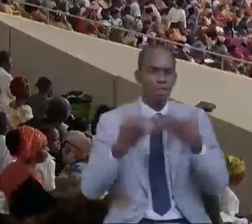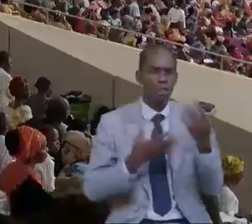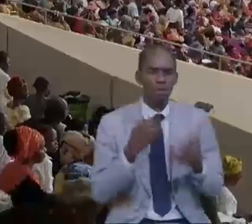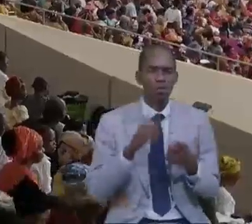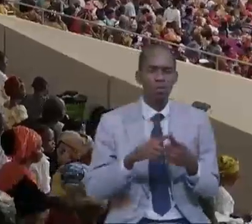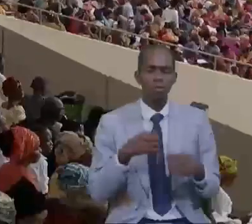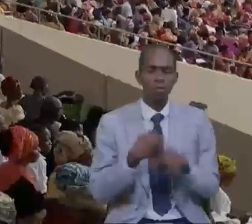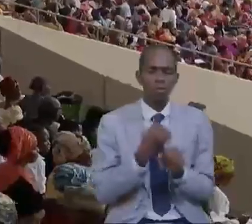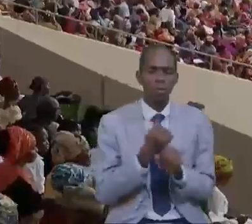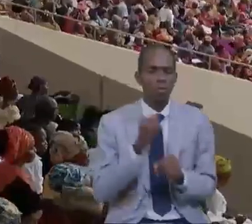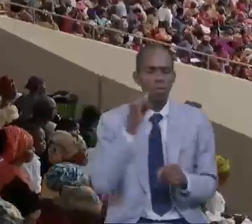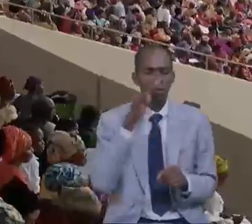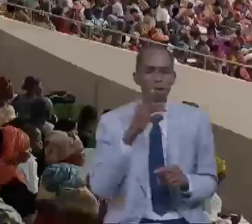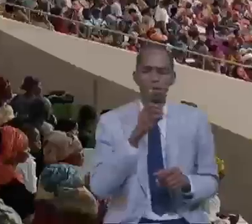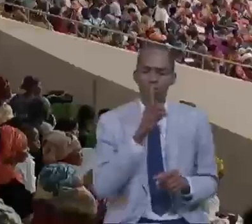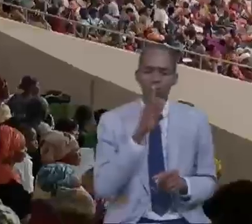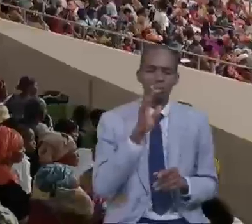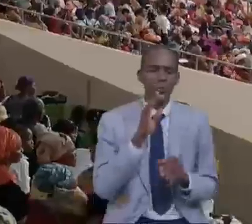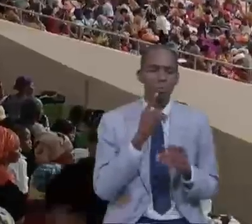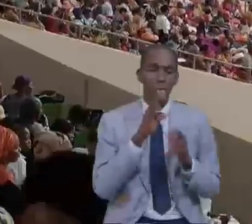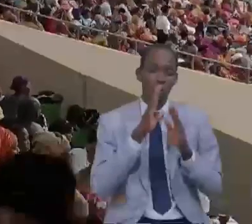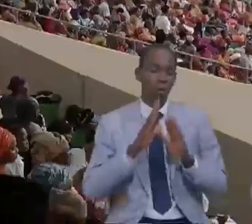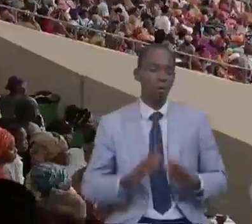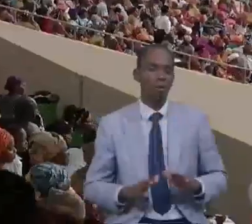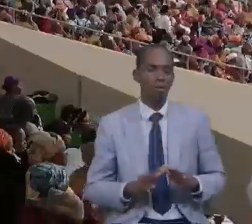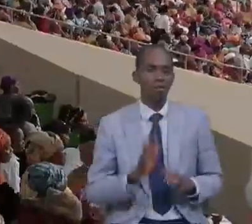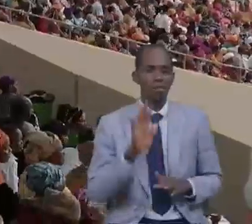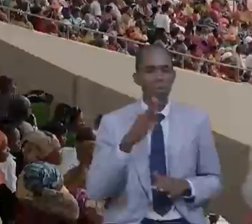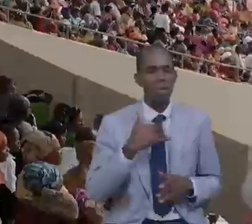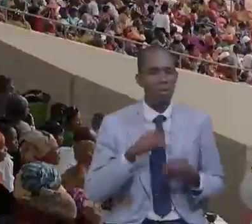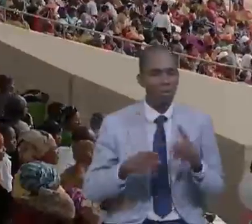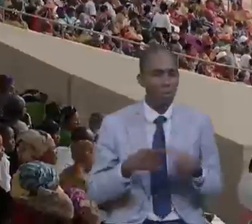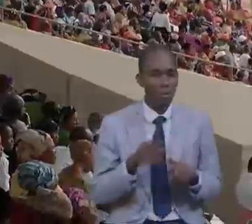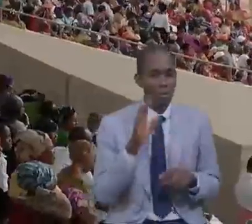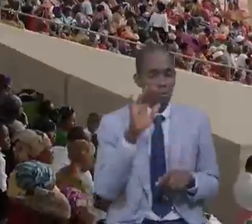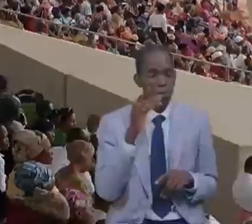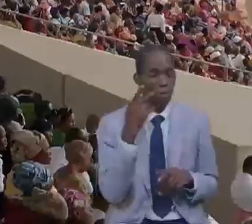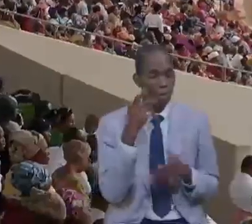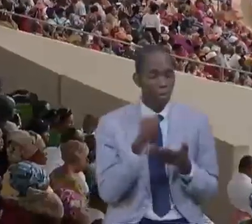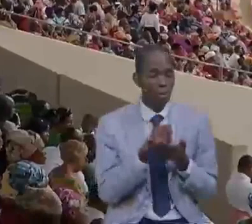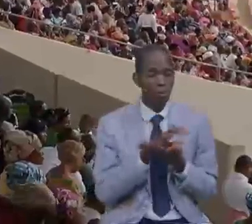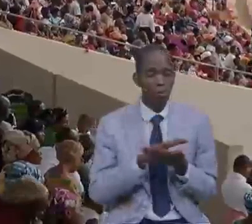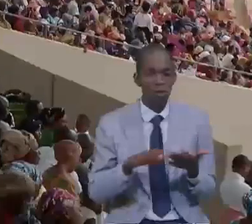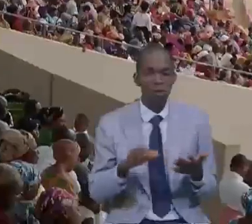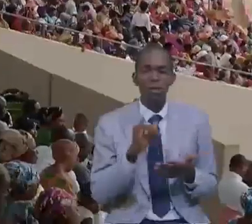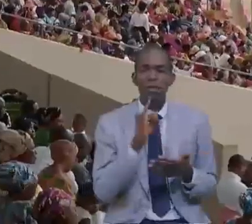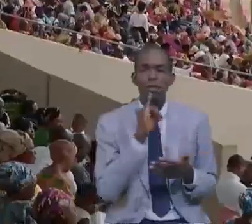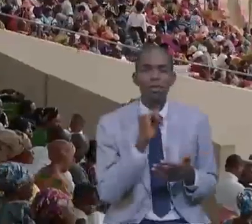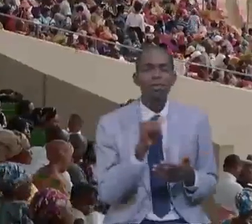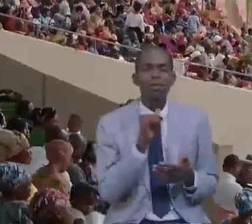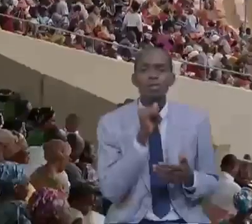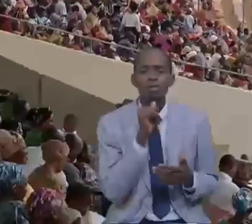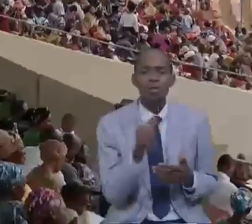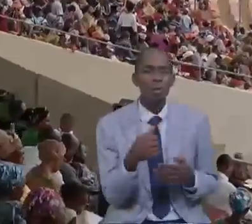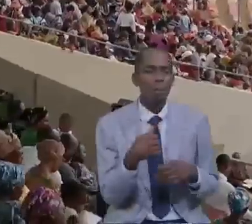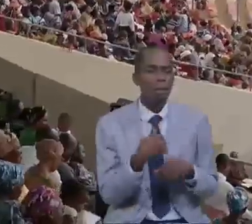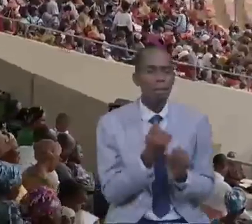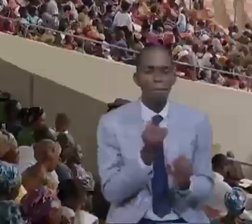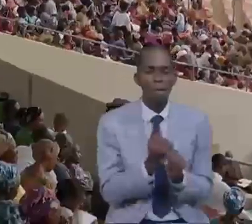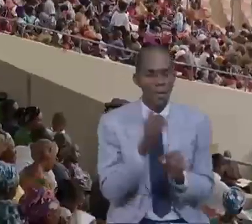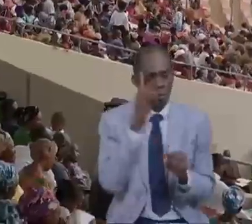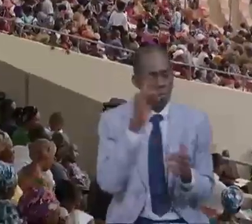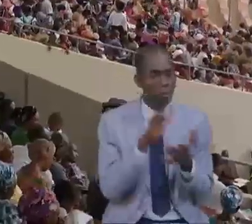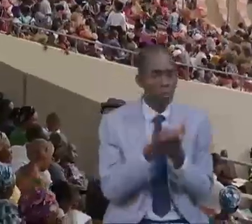not make-believe. Sanctification is something real, is something definite. If